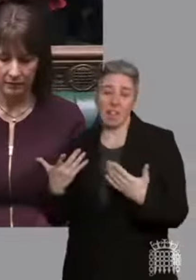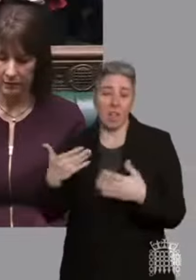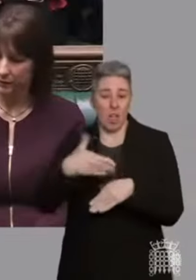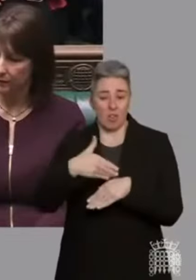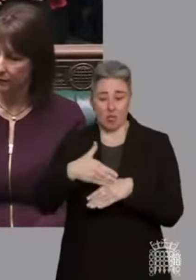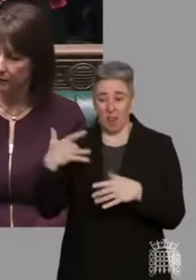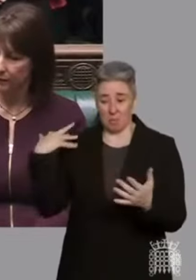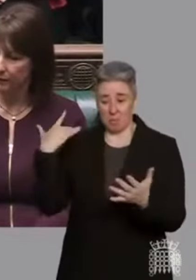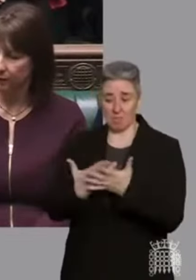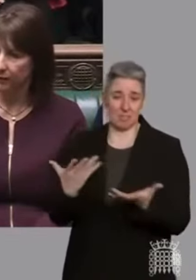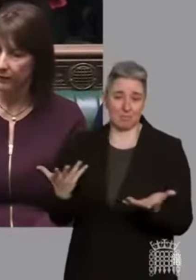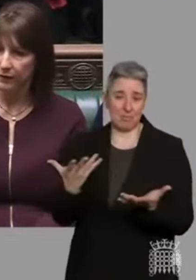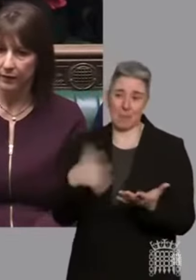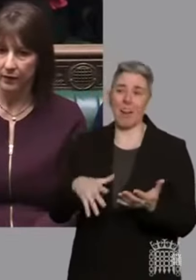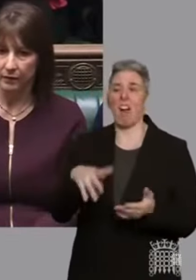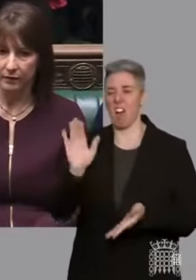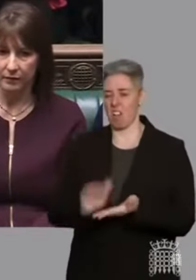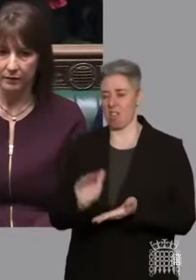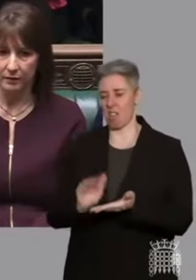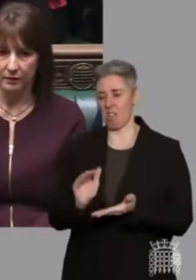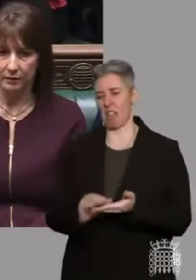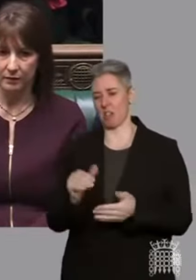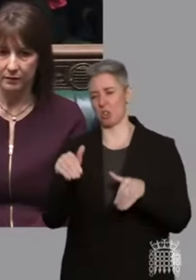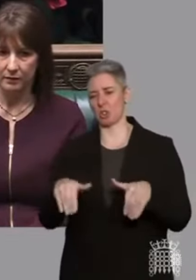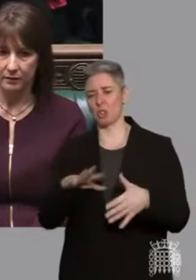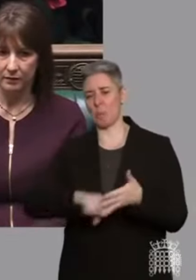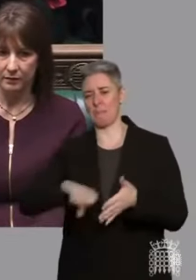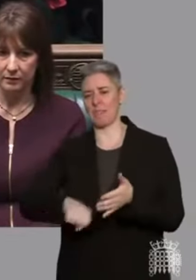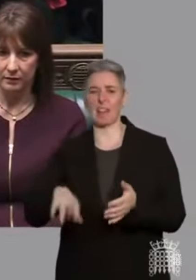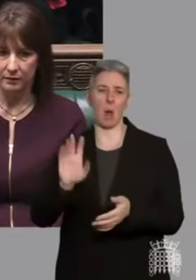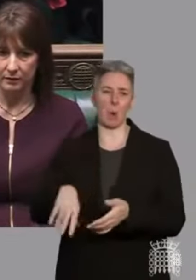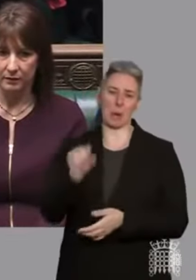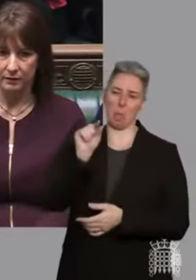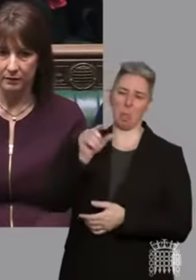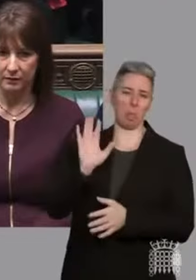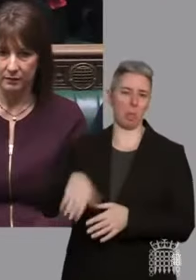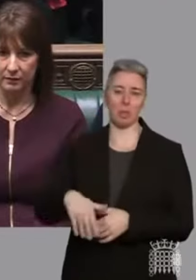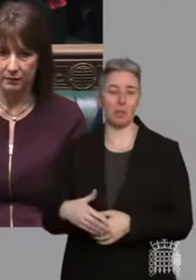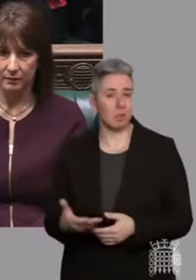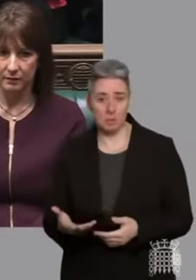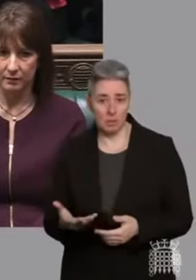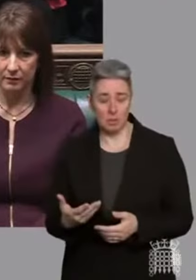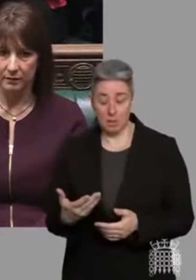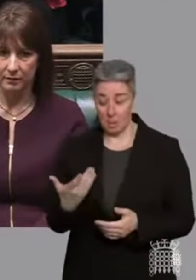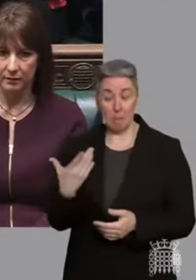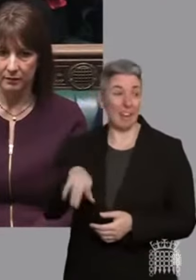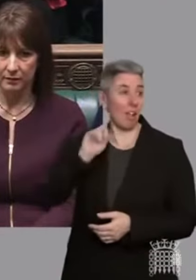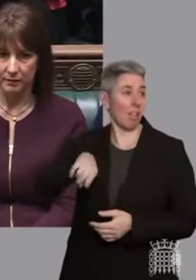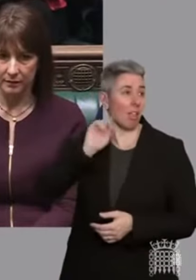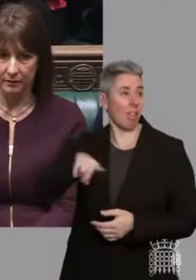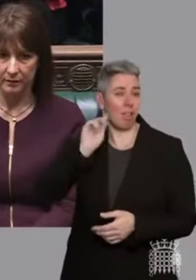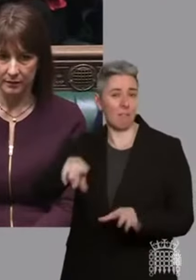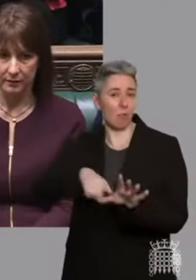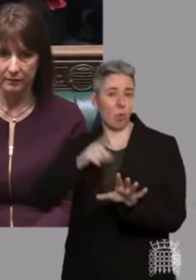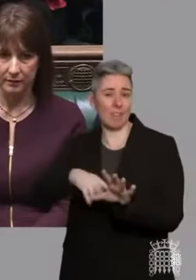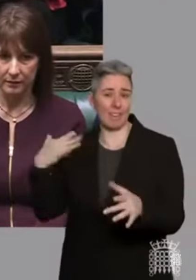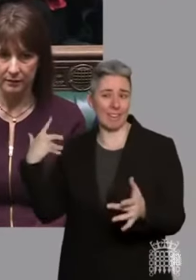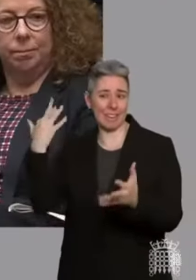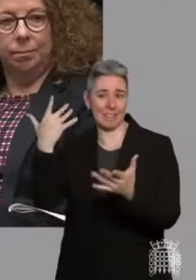devastating, and the party opposite left us with rising crime and effectively told the police to ignore shoplifting